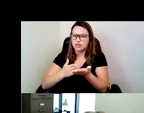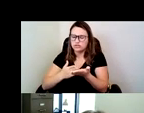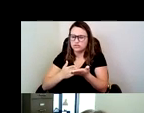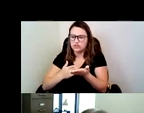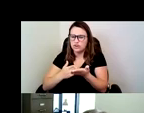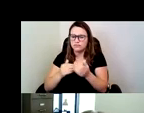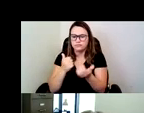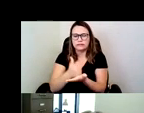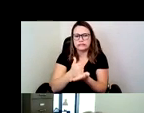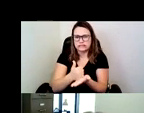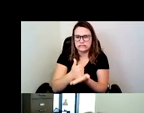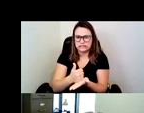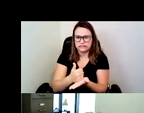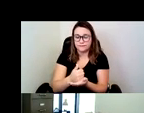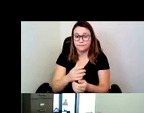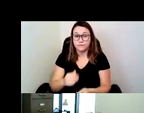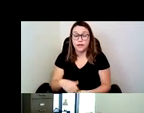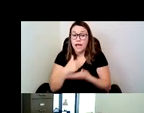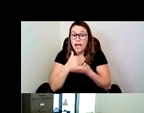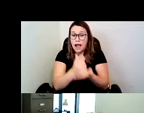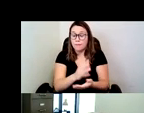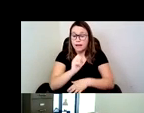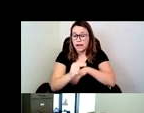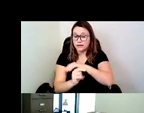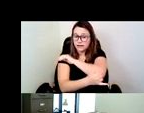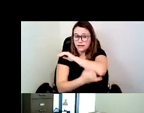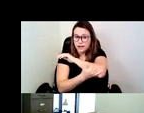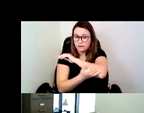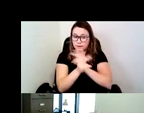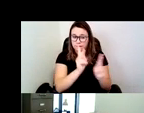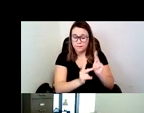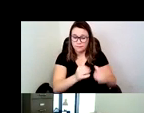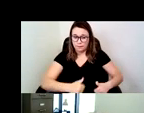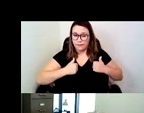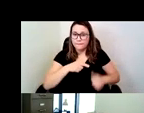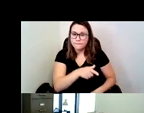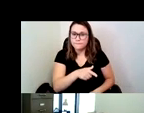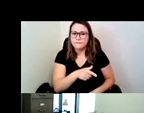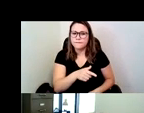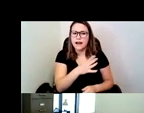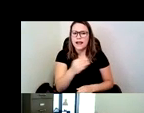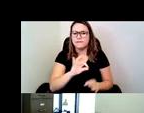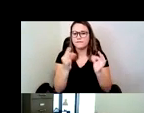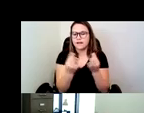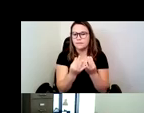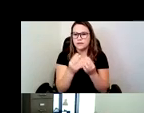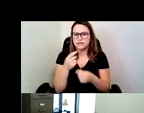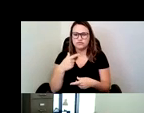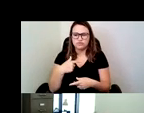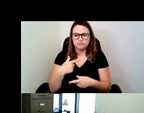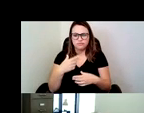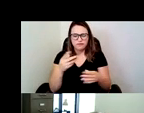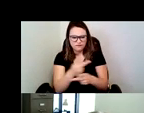help Onondaga County residents and their families in determining what services or programs are available to